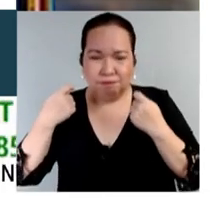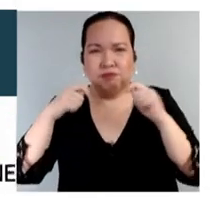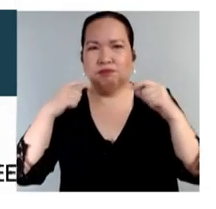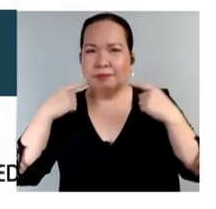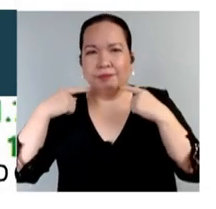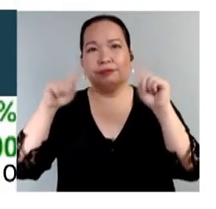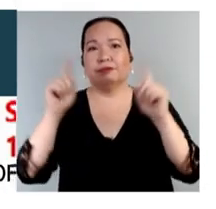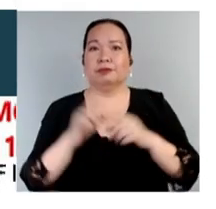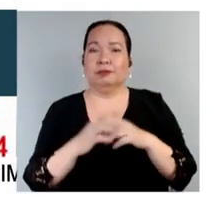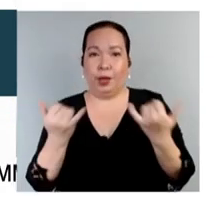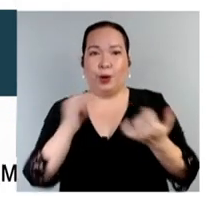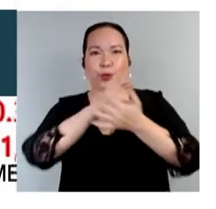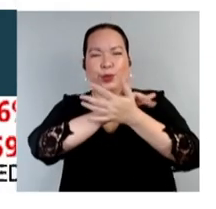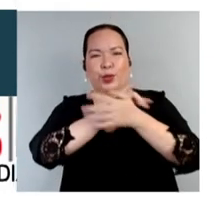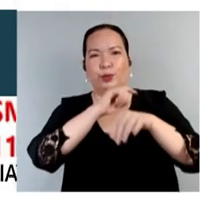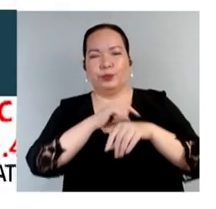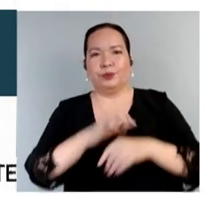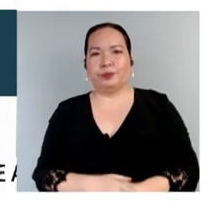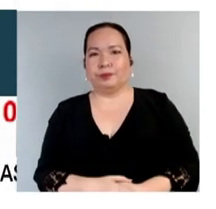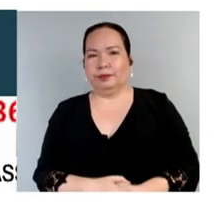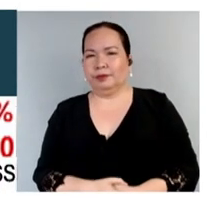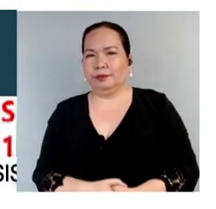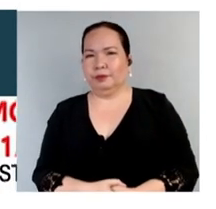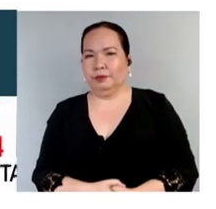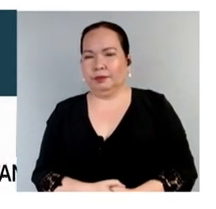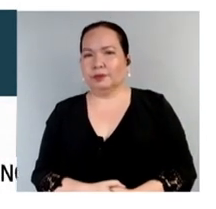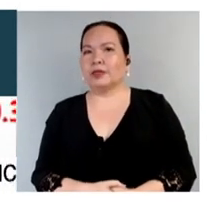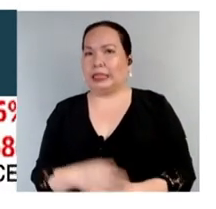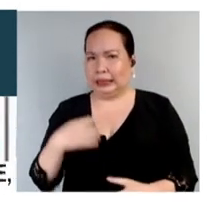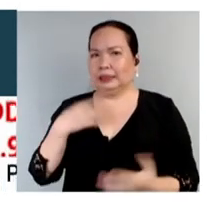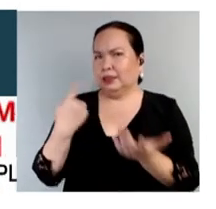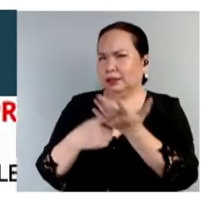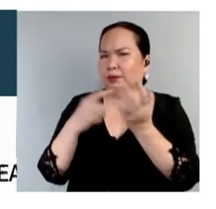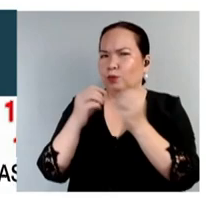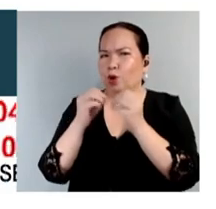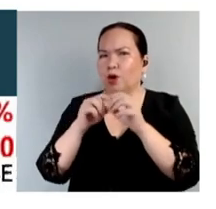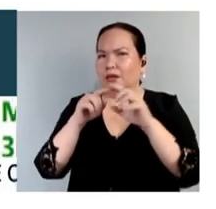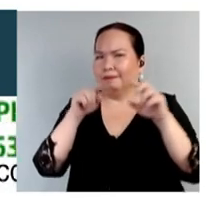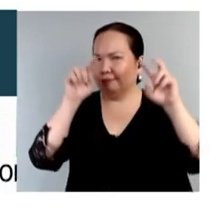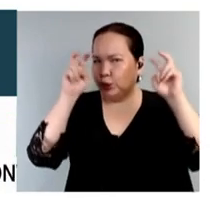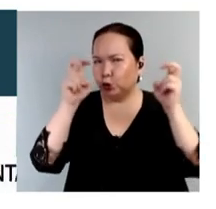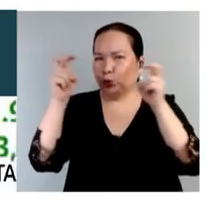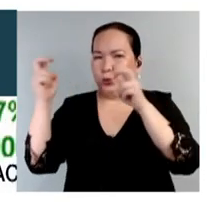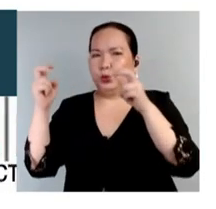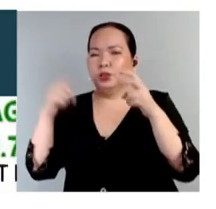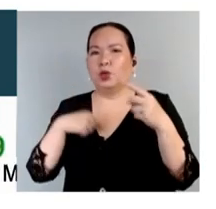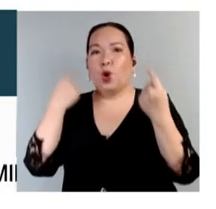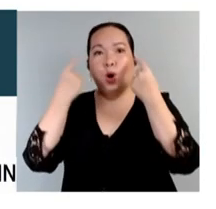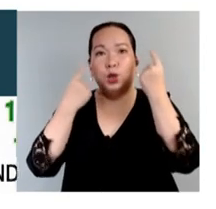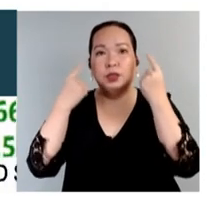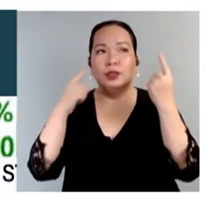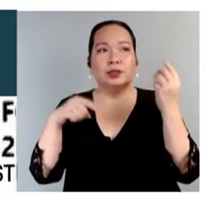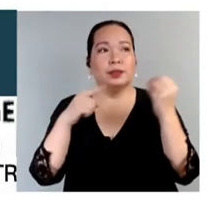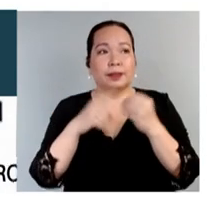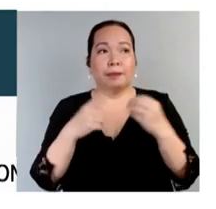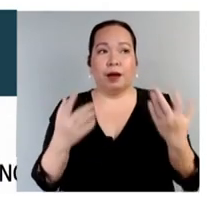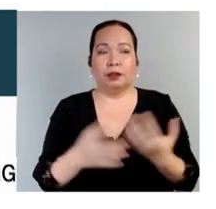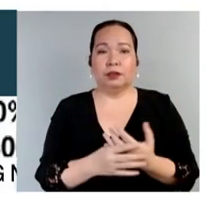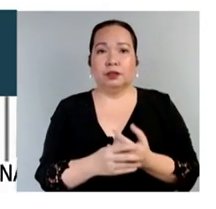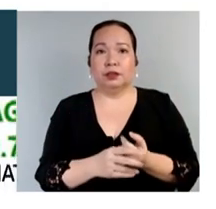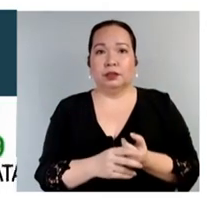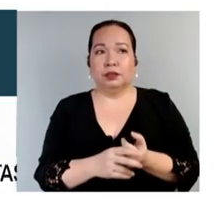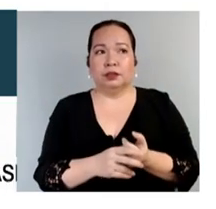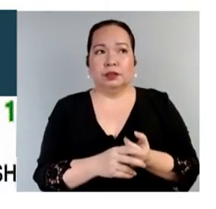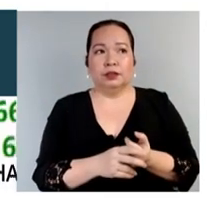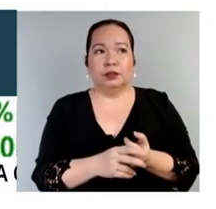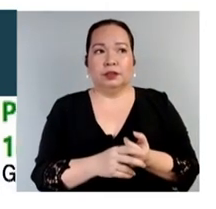I want to talk about the following issues or the following concerns that may be brought up against the Lacson-Sotto tandem. First of all,